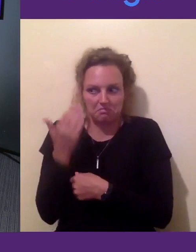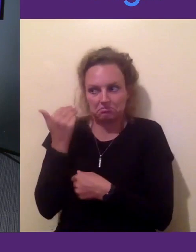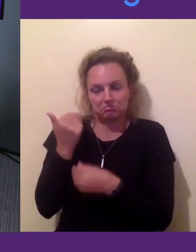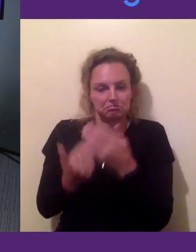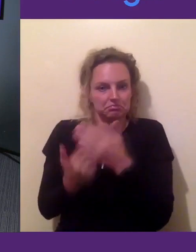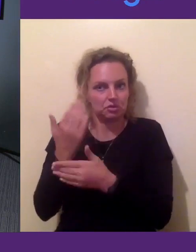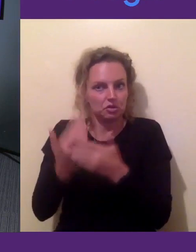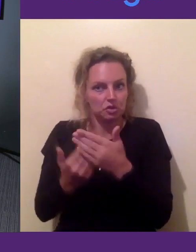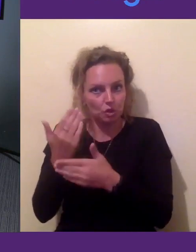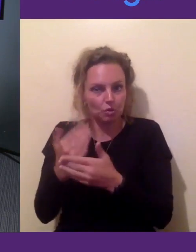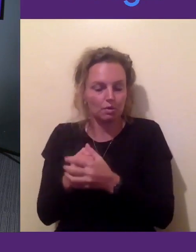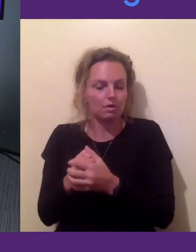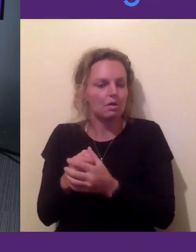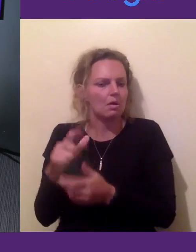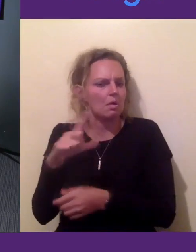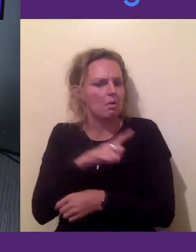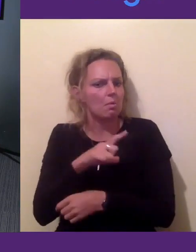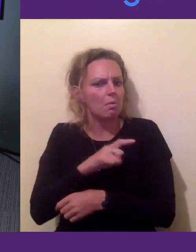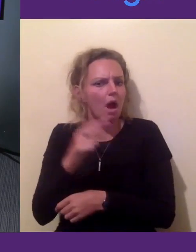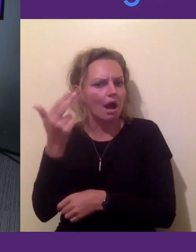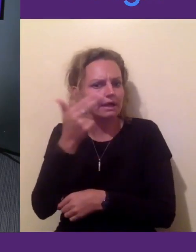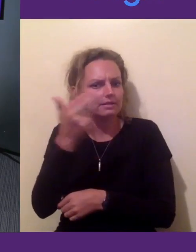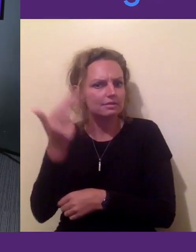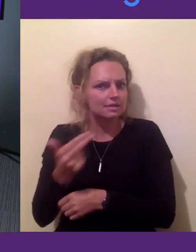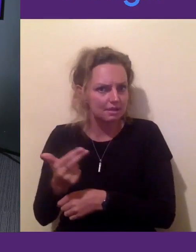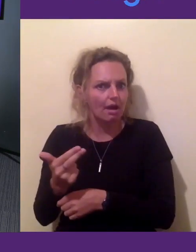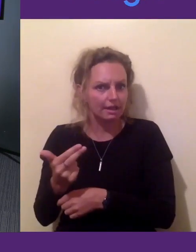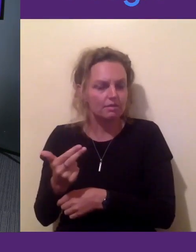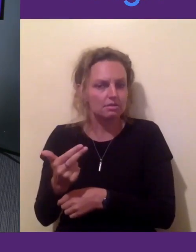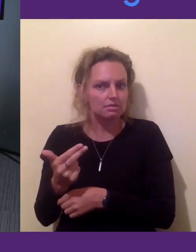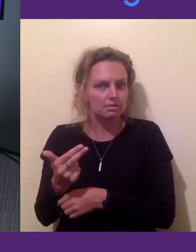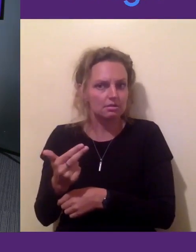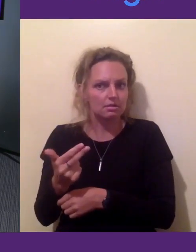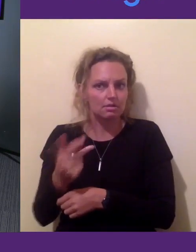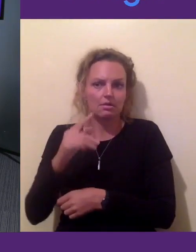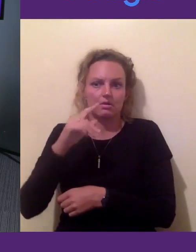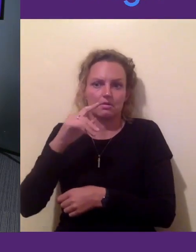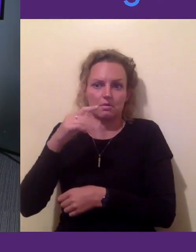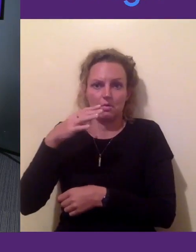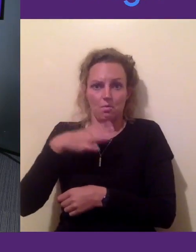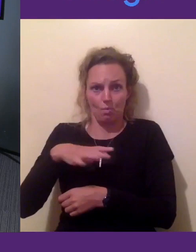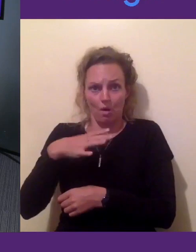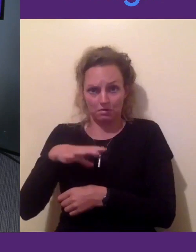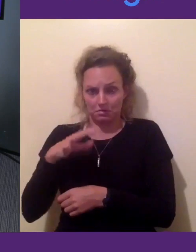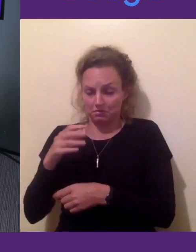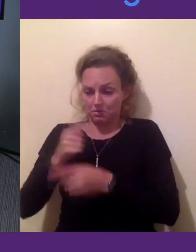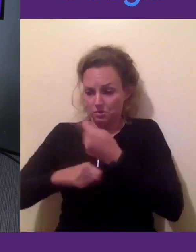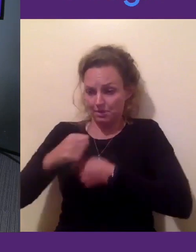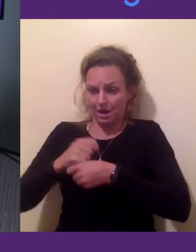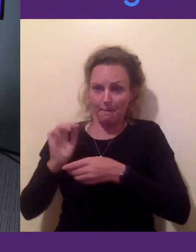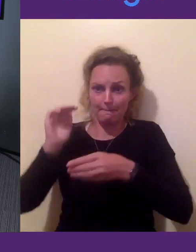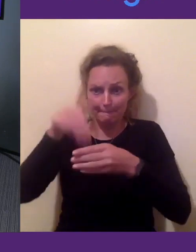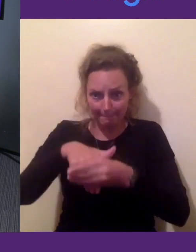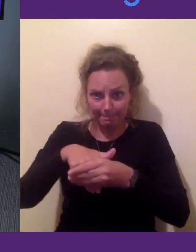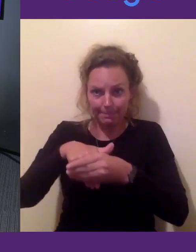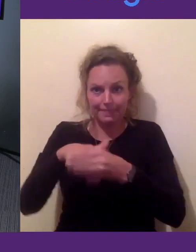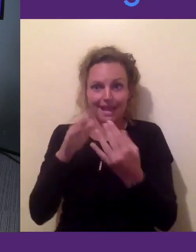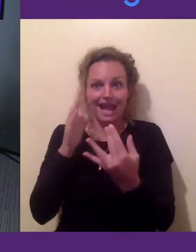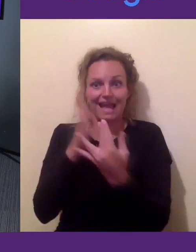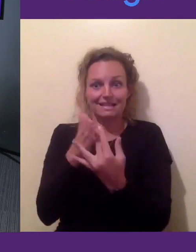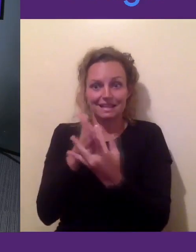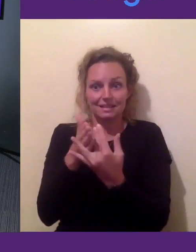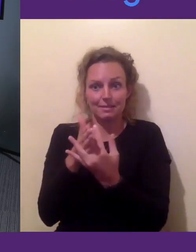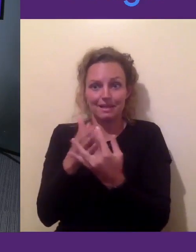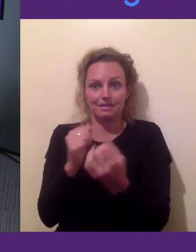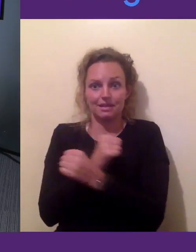designers, clamoring to be part of the accessibility space, the accessibility sector? There's so much